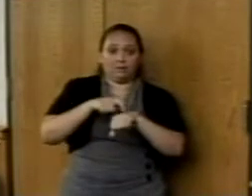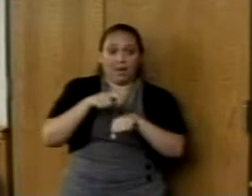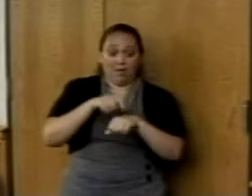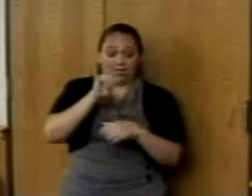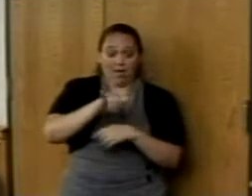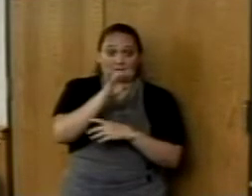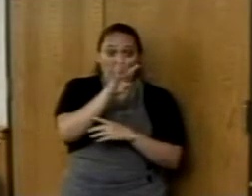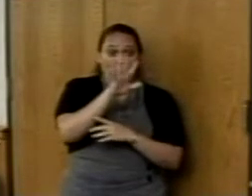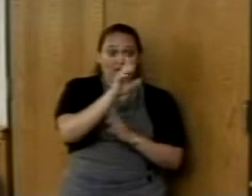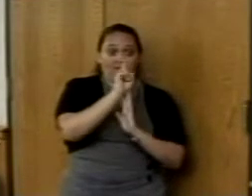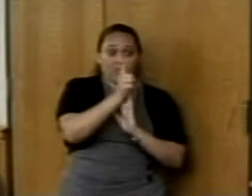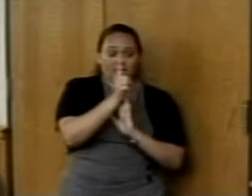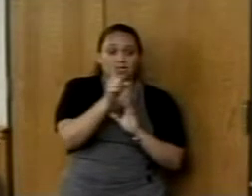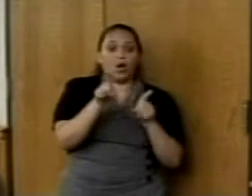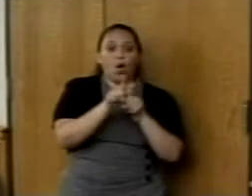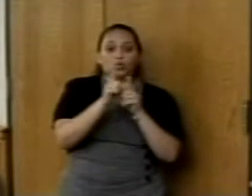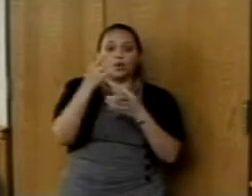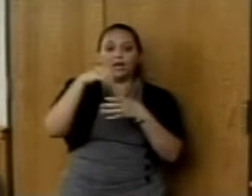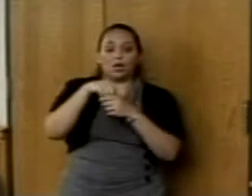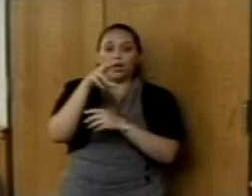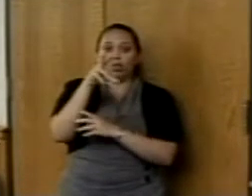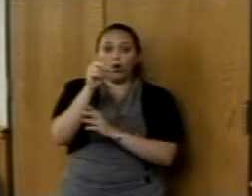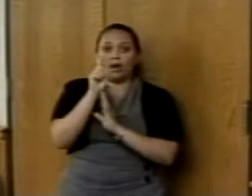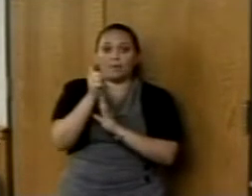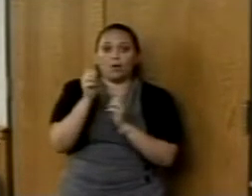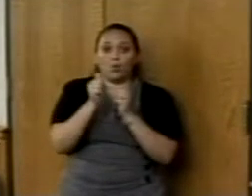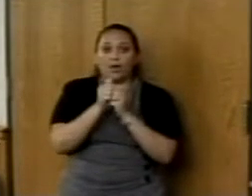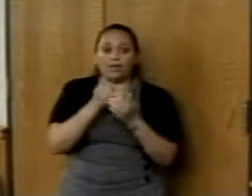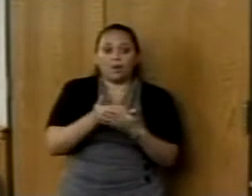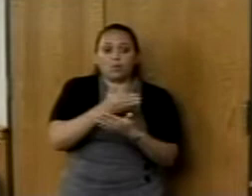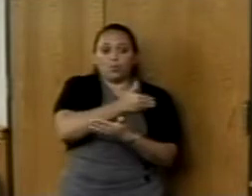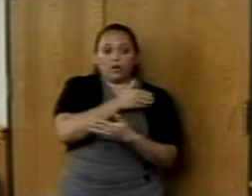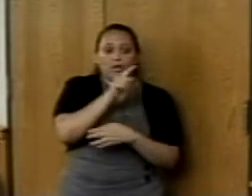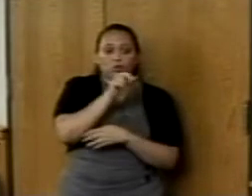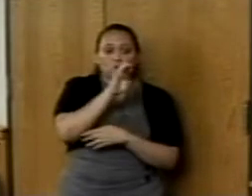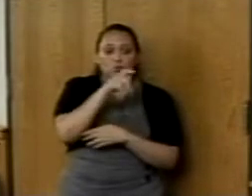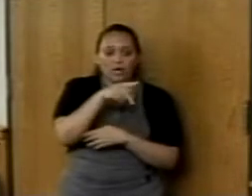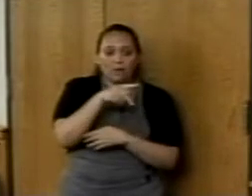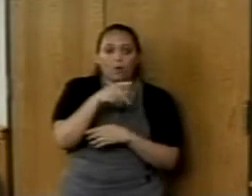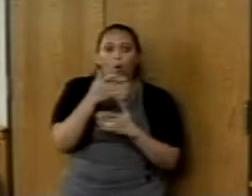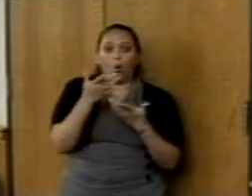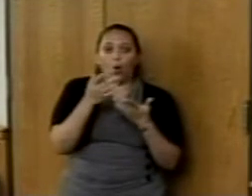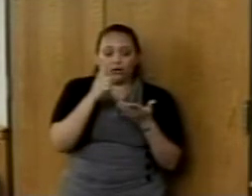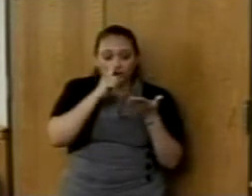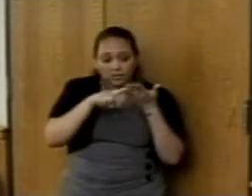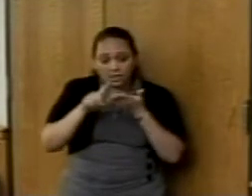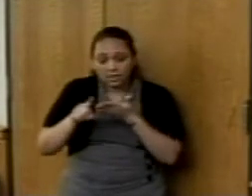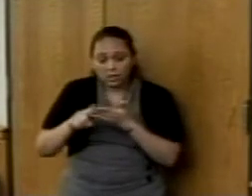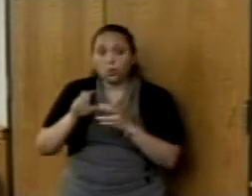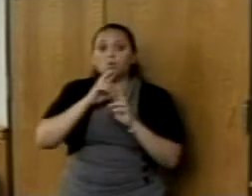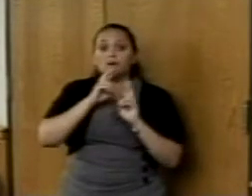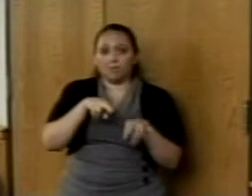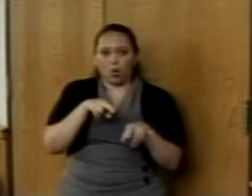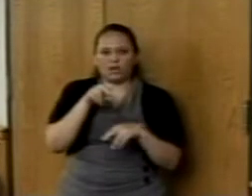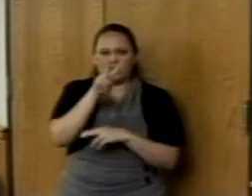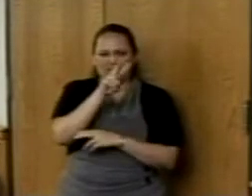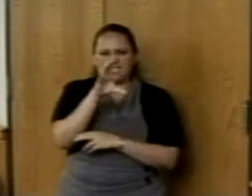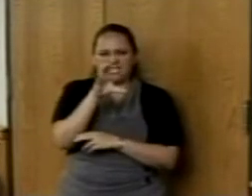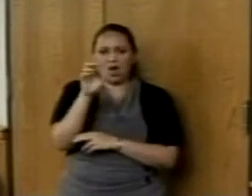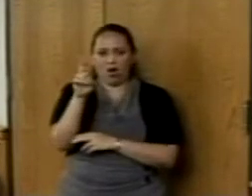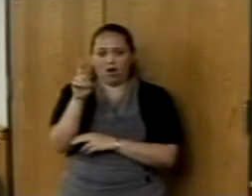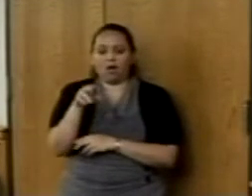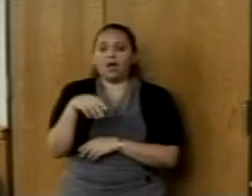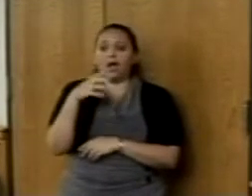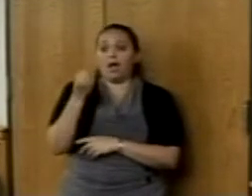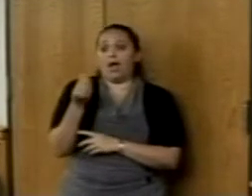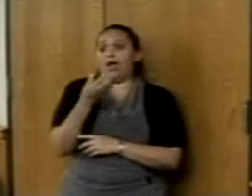minutes includes 30 minutes for the pre-trip or vehicle condition report, the VCR, and 15 minutes of